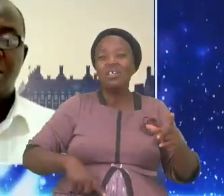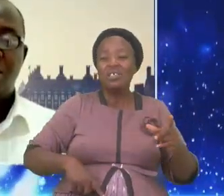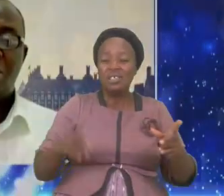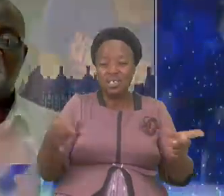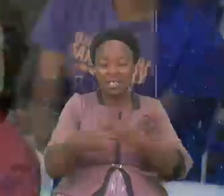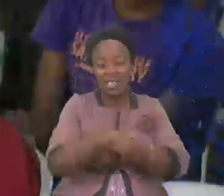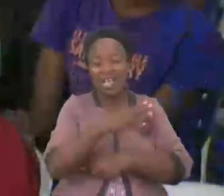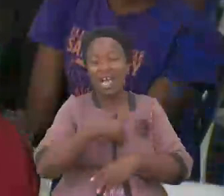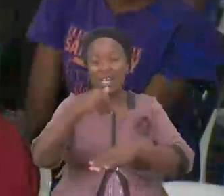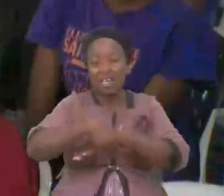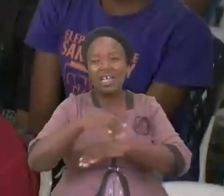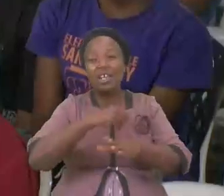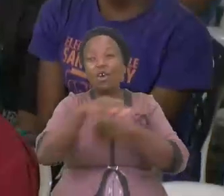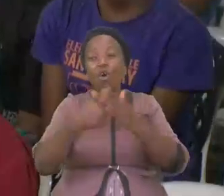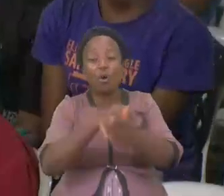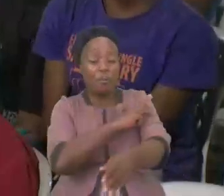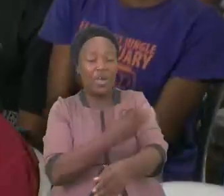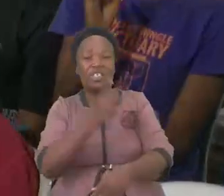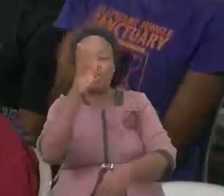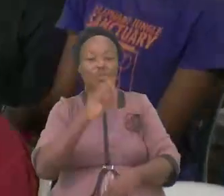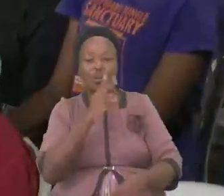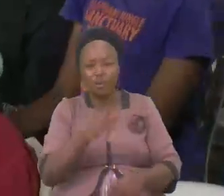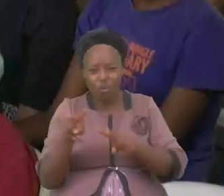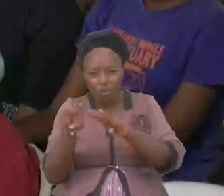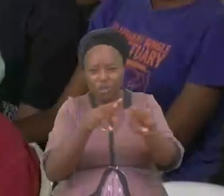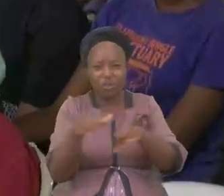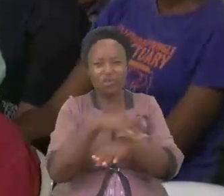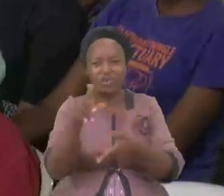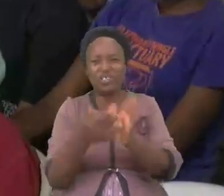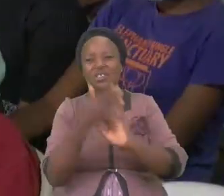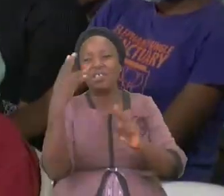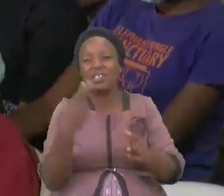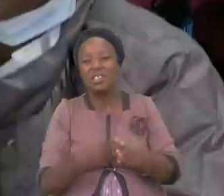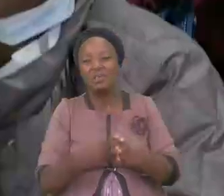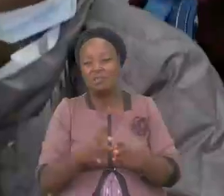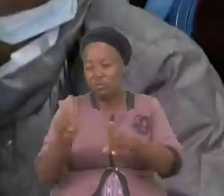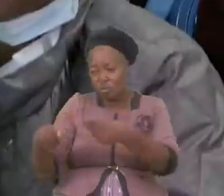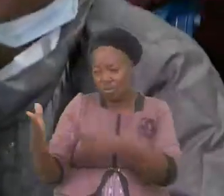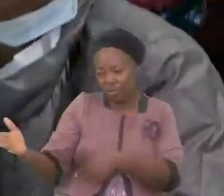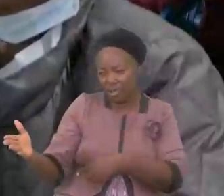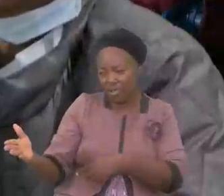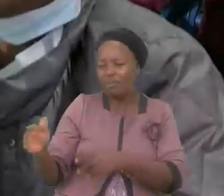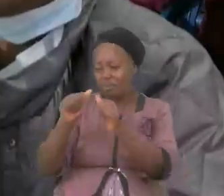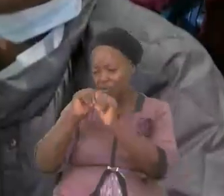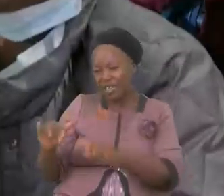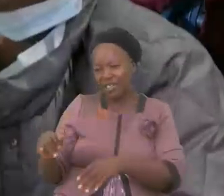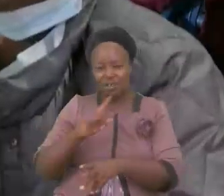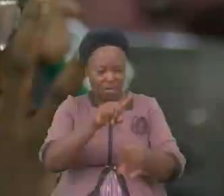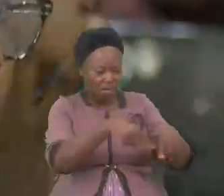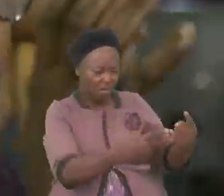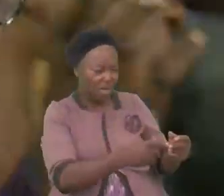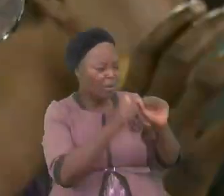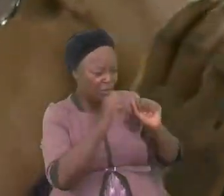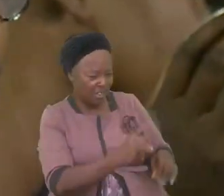you. You turn to this side, blessing. You turn to this side, blessing. You look this way,